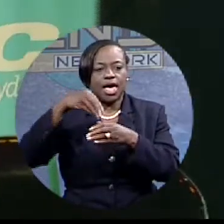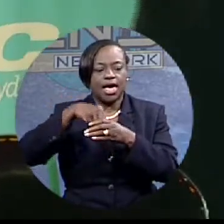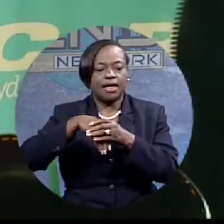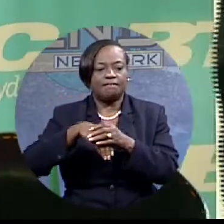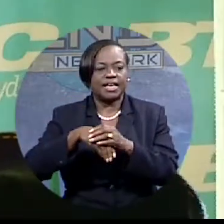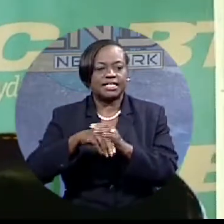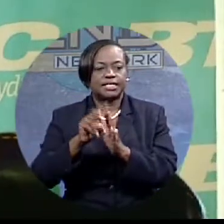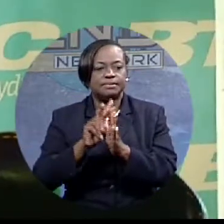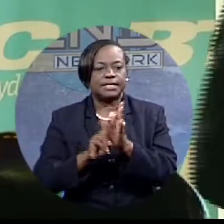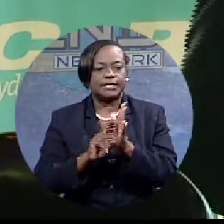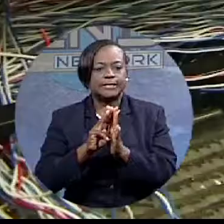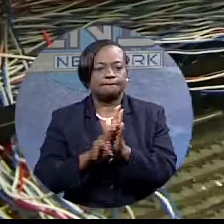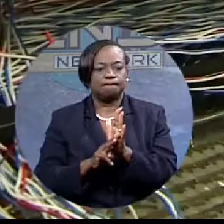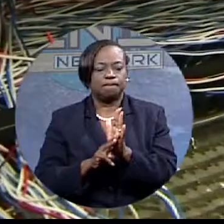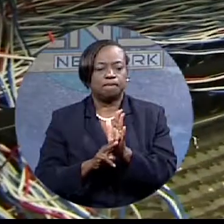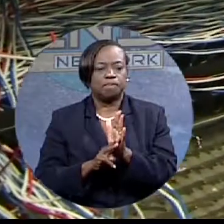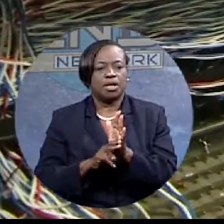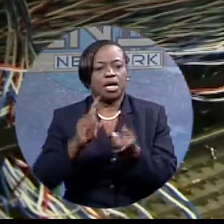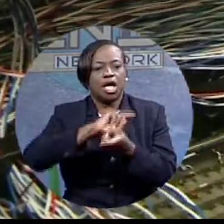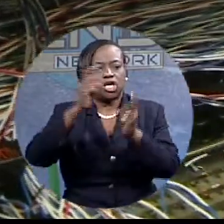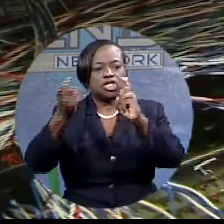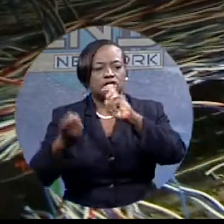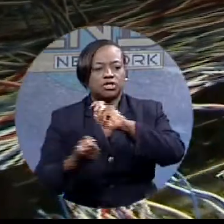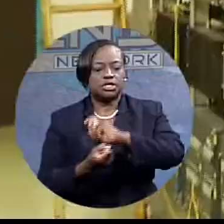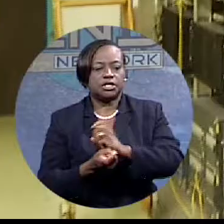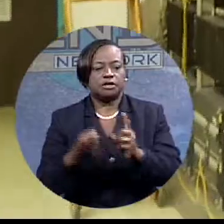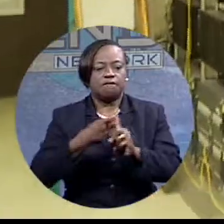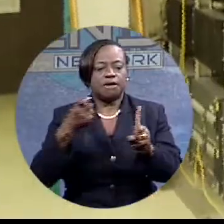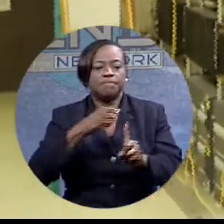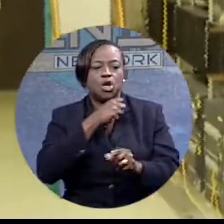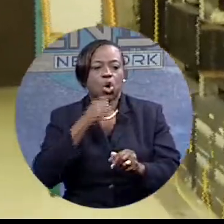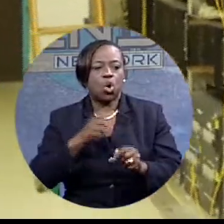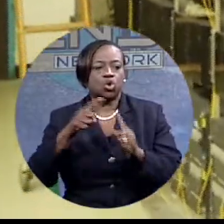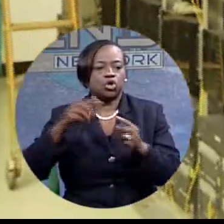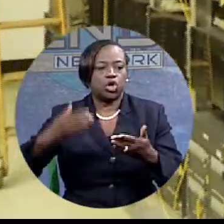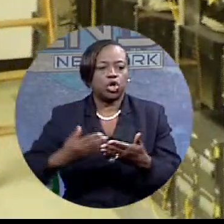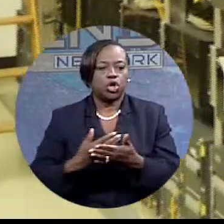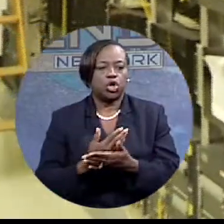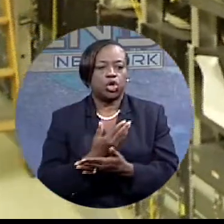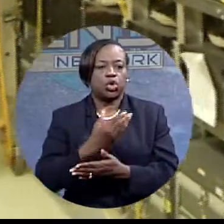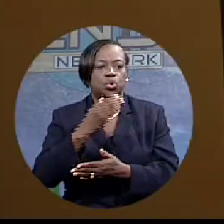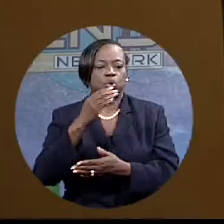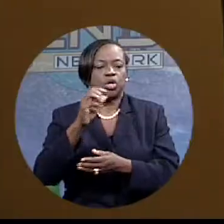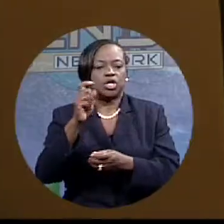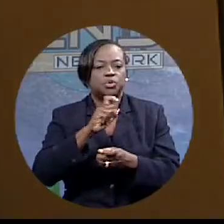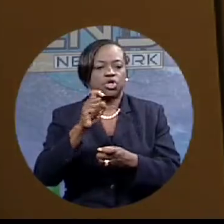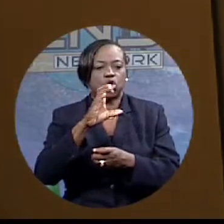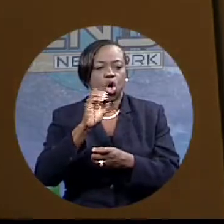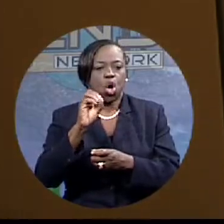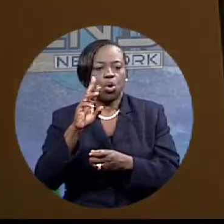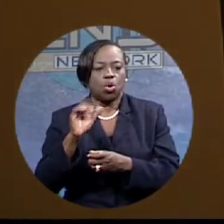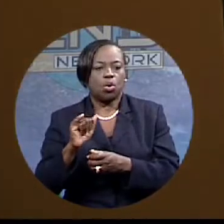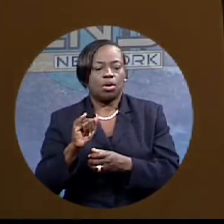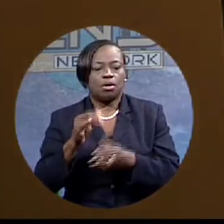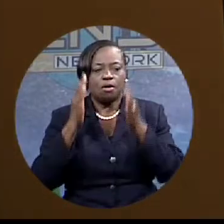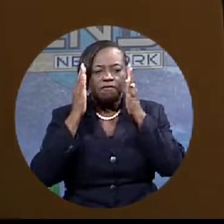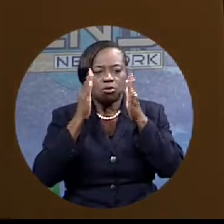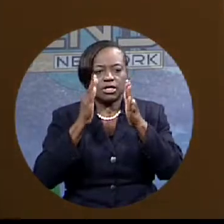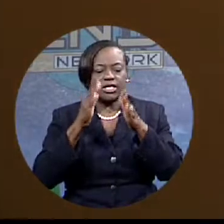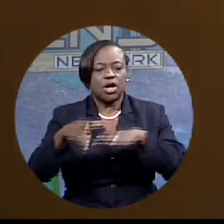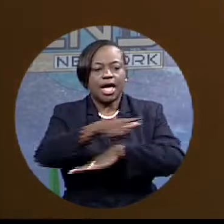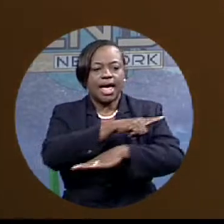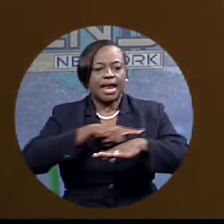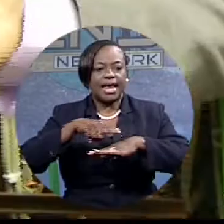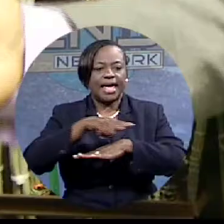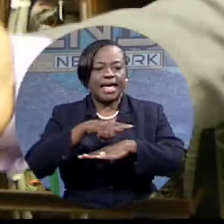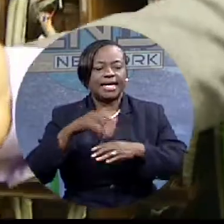a transformation from the company's old legacy network to the new IP switch core, focusing on landline and high-speed